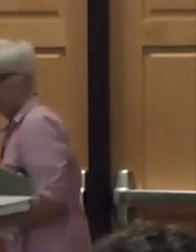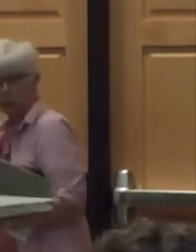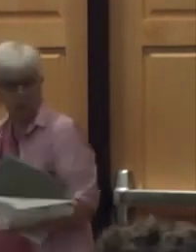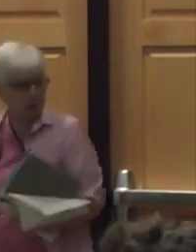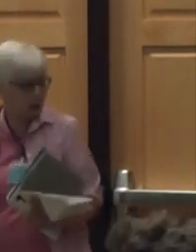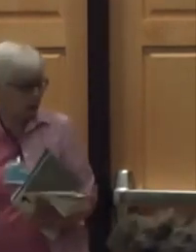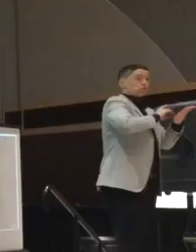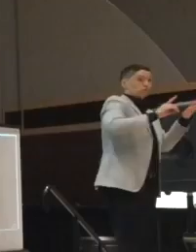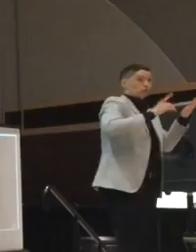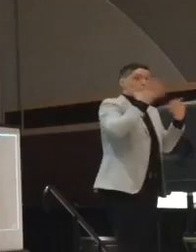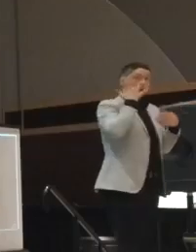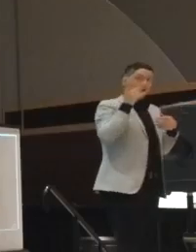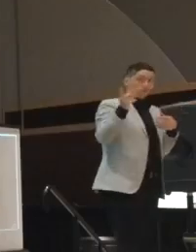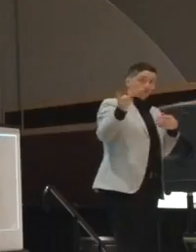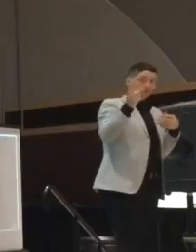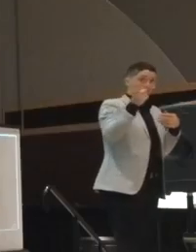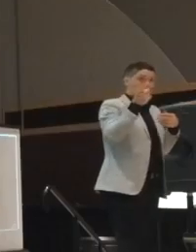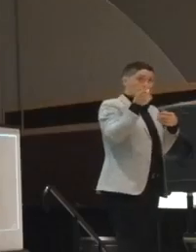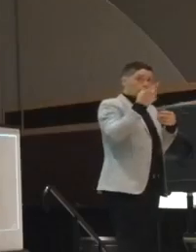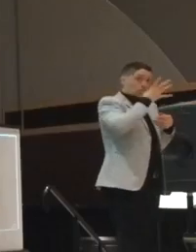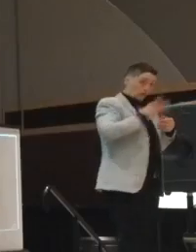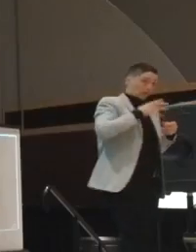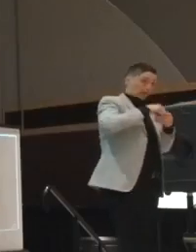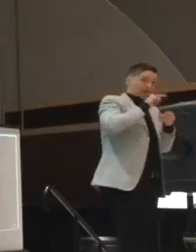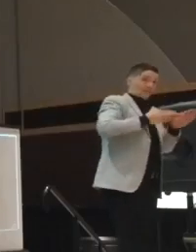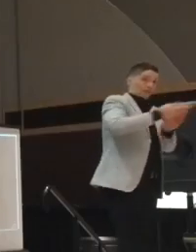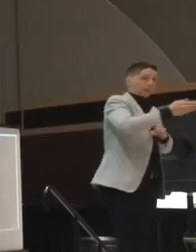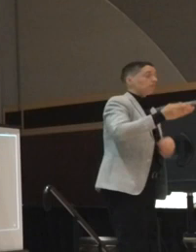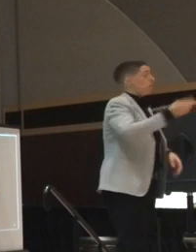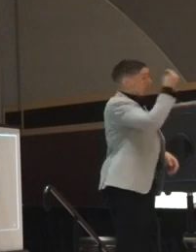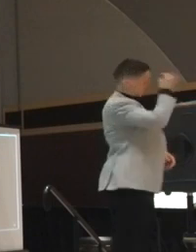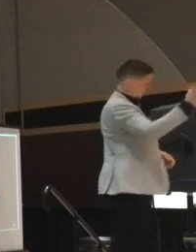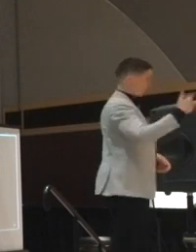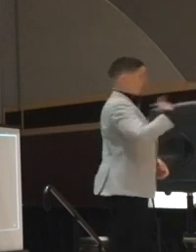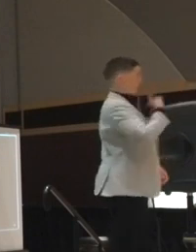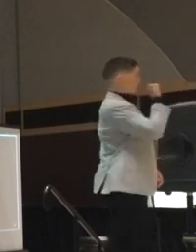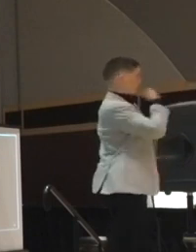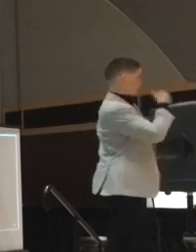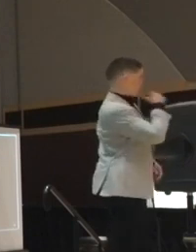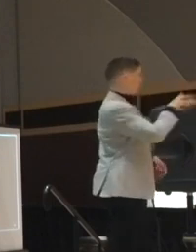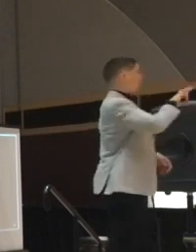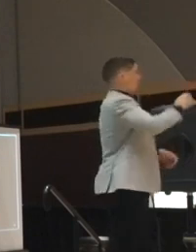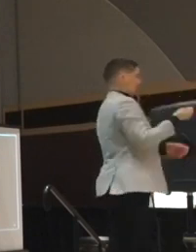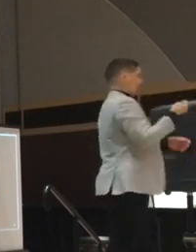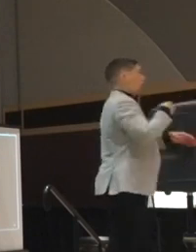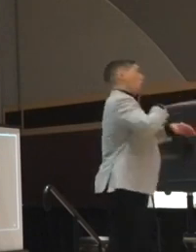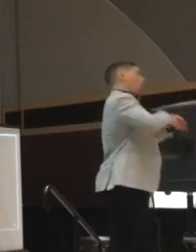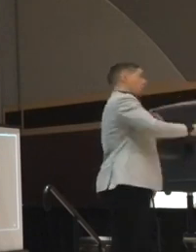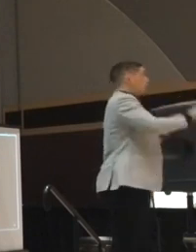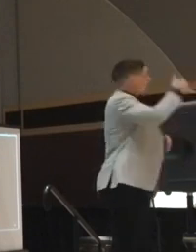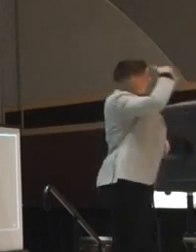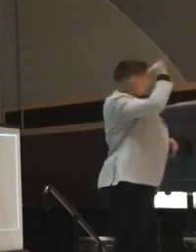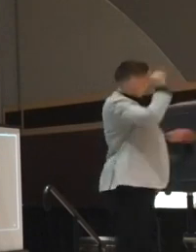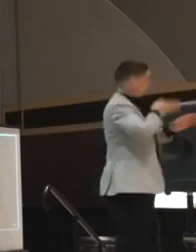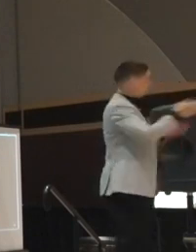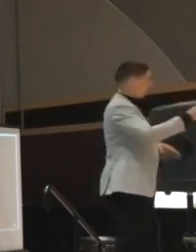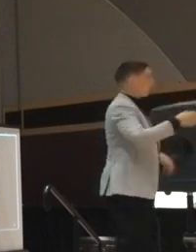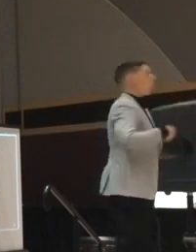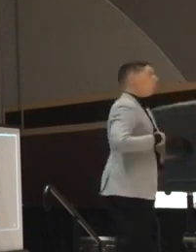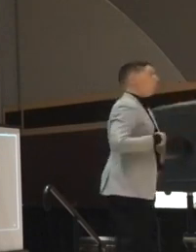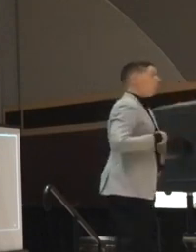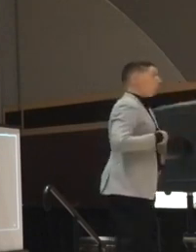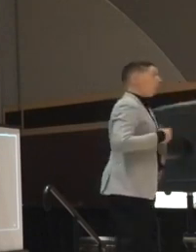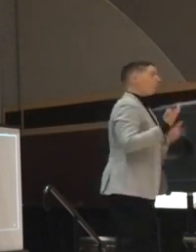for as long as you have. Well, let me tell you, being a girl in the 70s going into the cattle industry, that was a much bigger